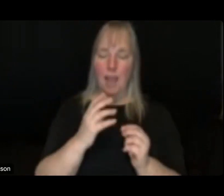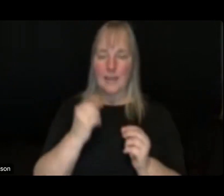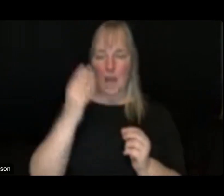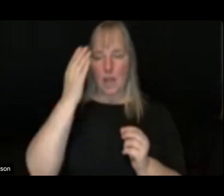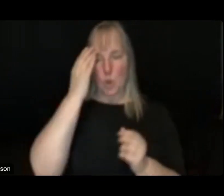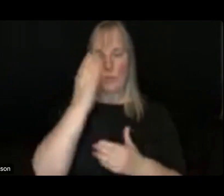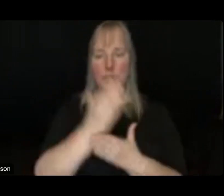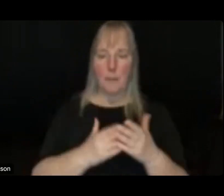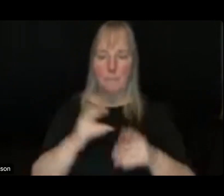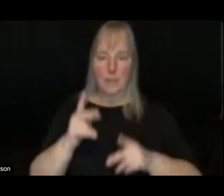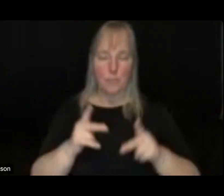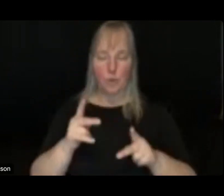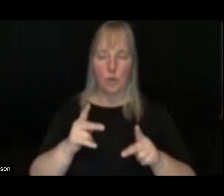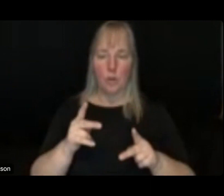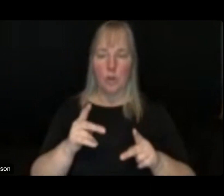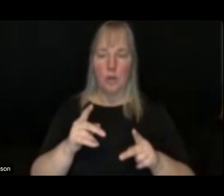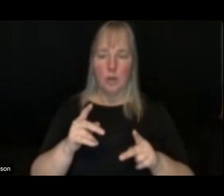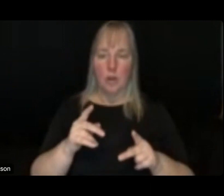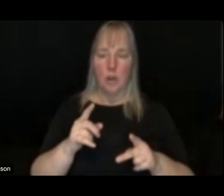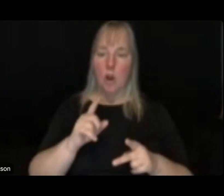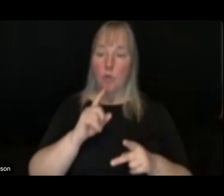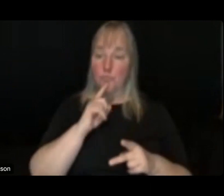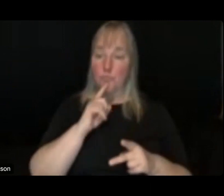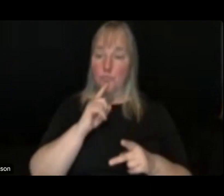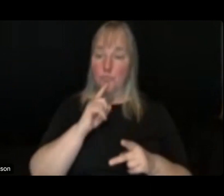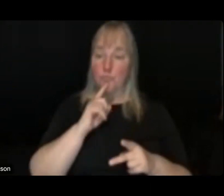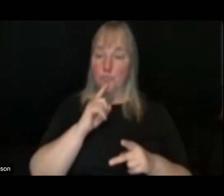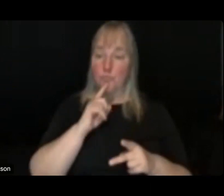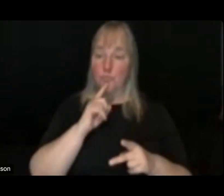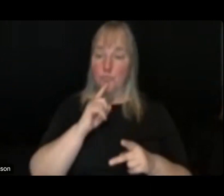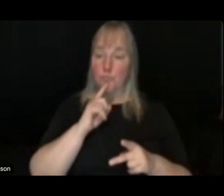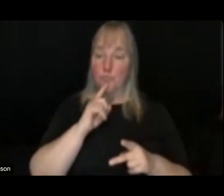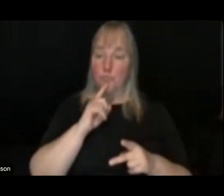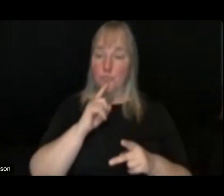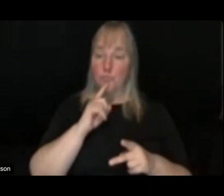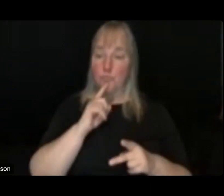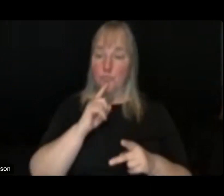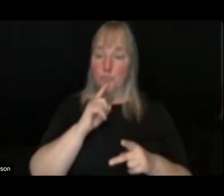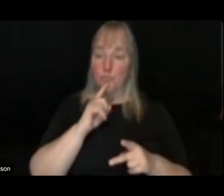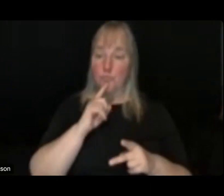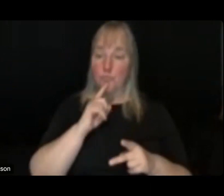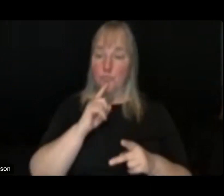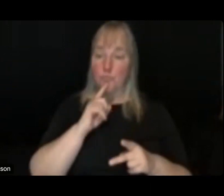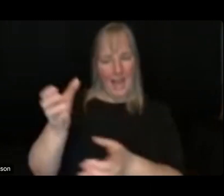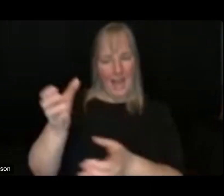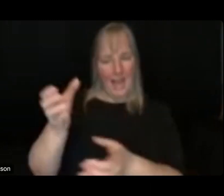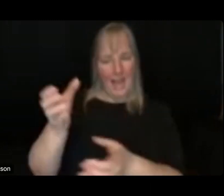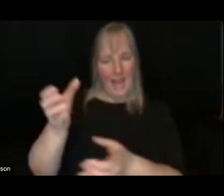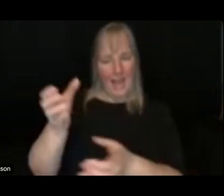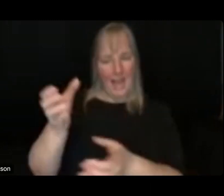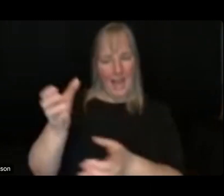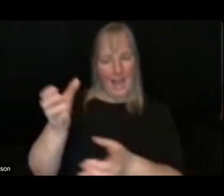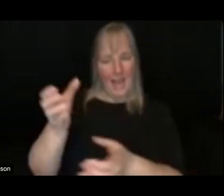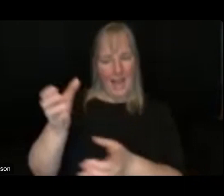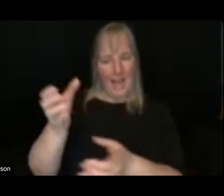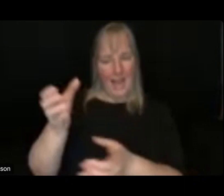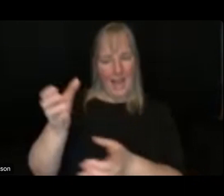here are really expert on real estate here. Anybody want to jump in, ask a question?